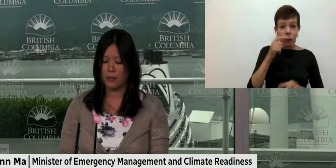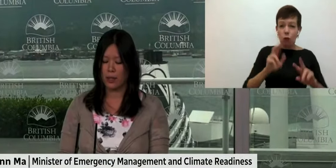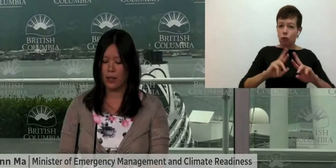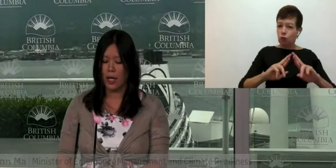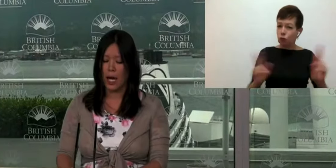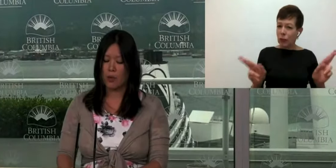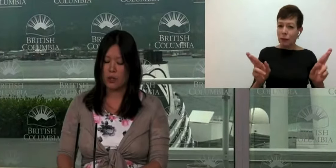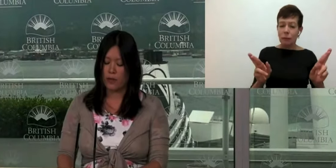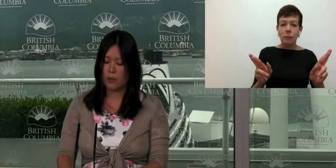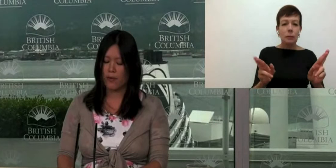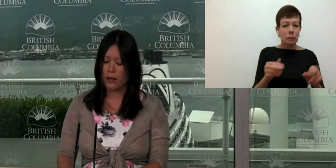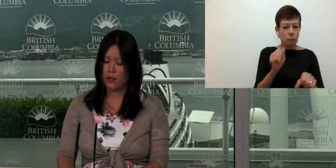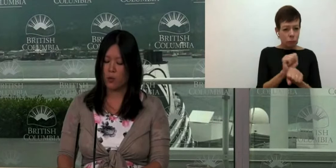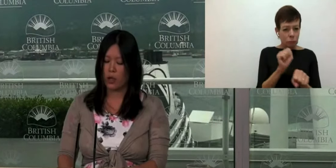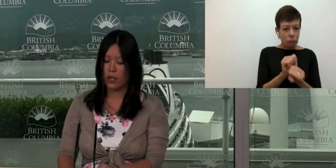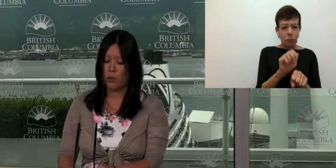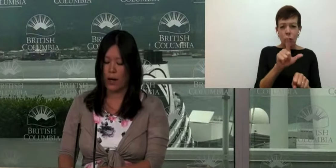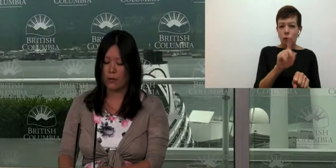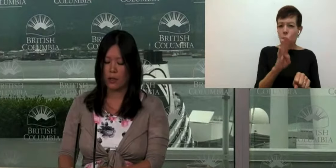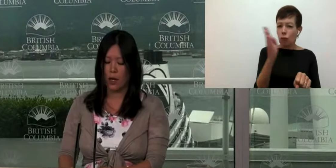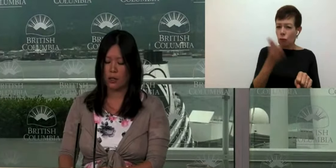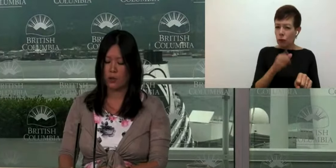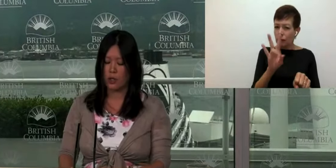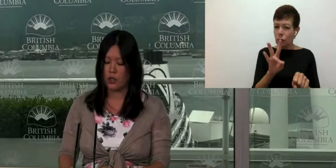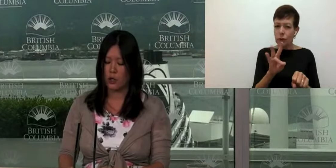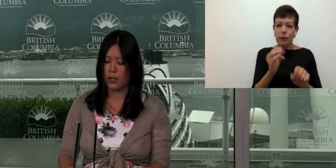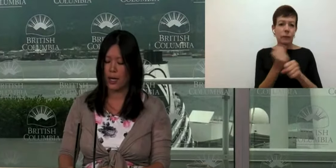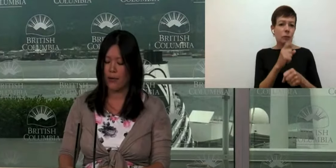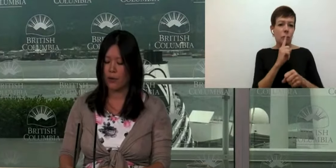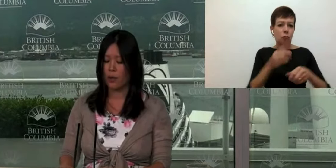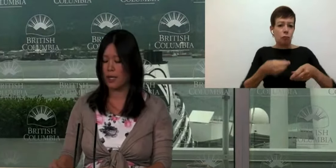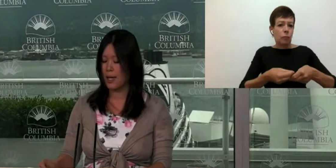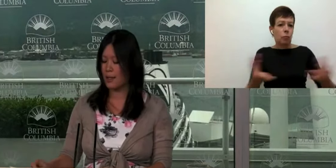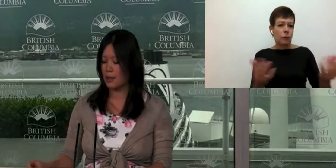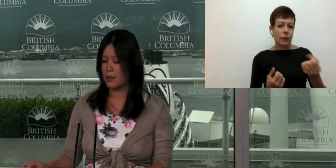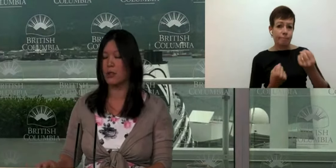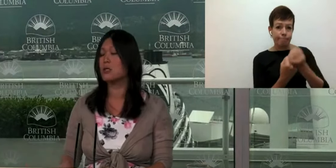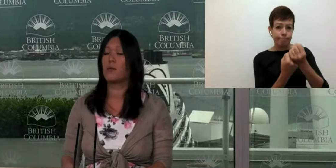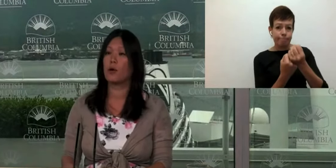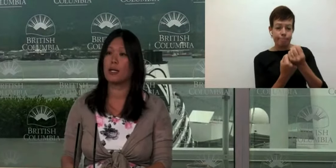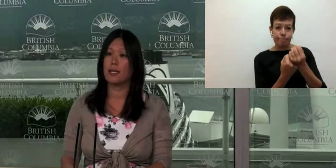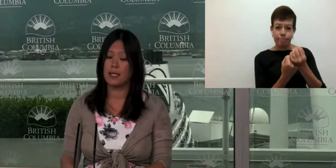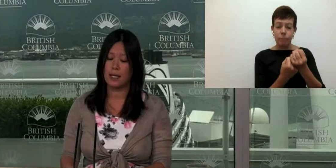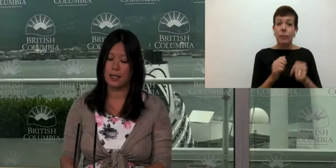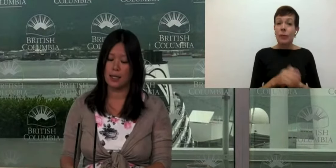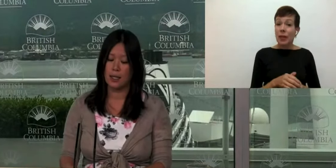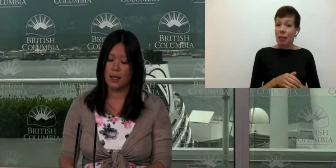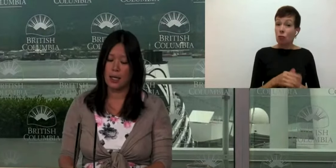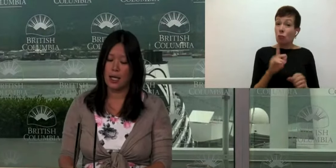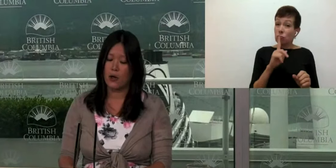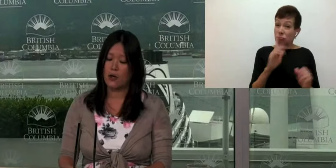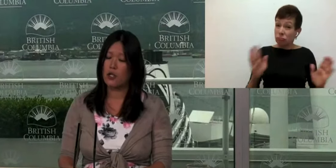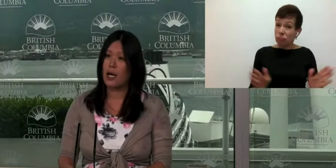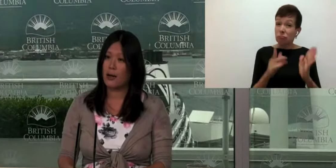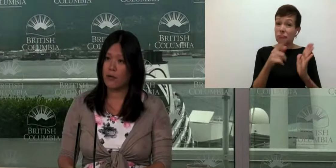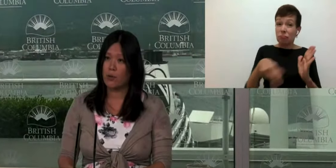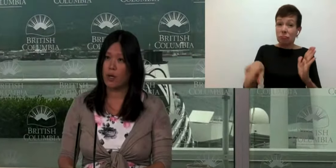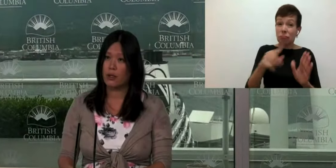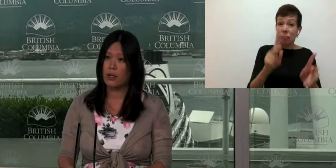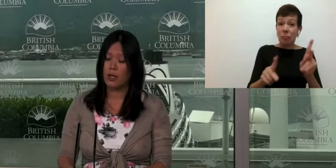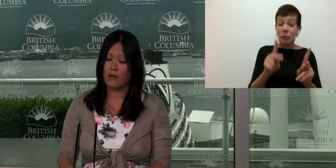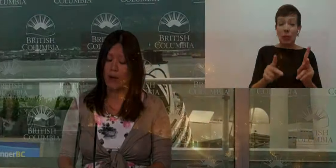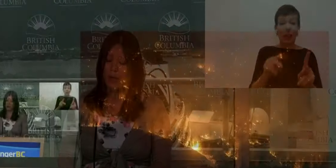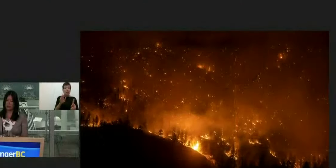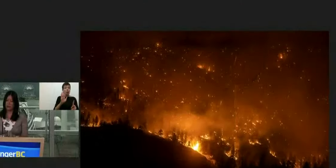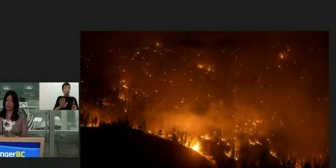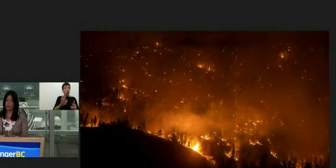1-800-387-4258. Our service providers are working around the clock to ensure that everyone has access to the support that they need. And I urge